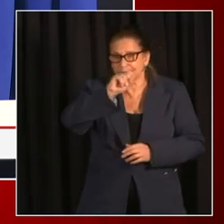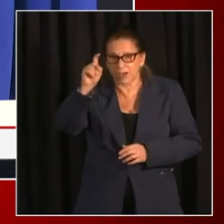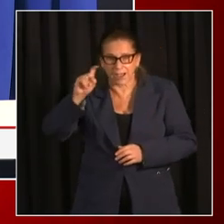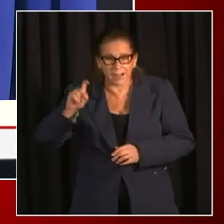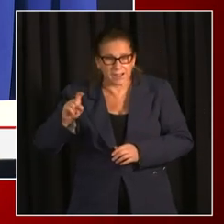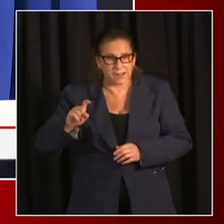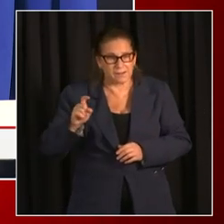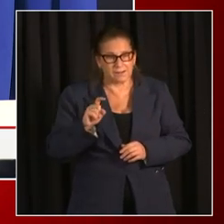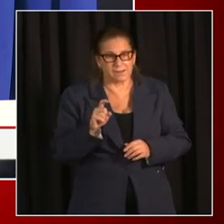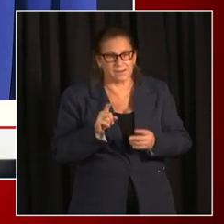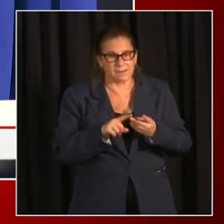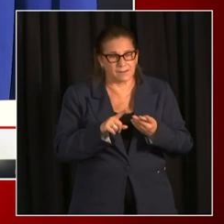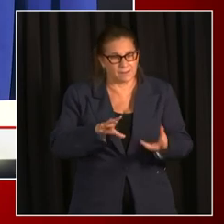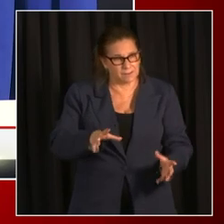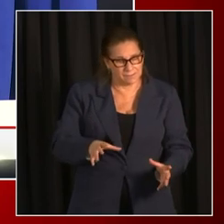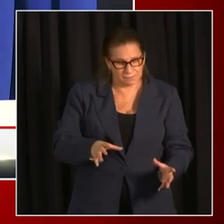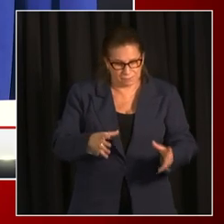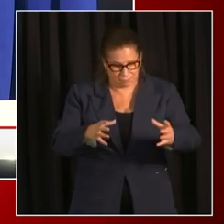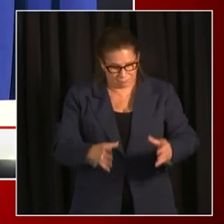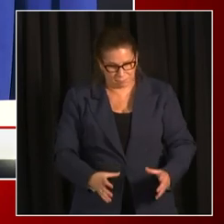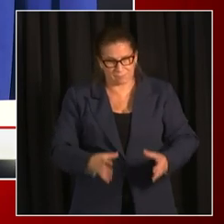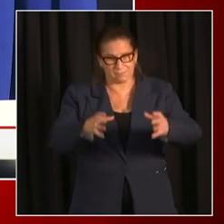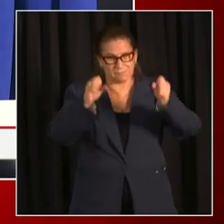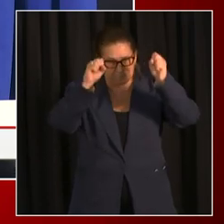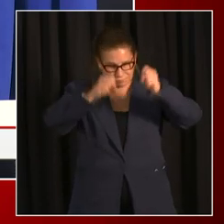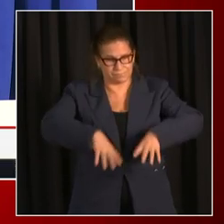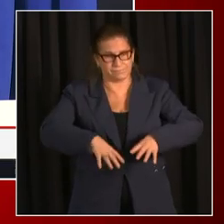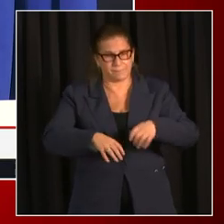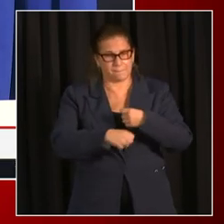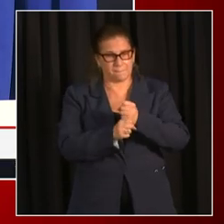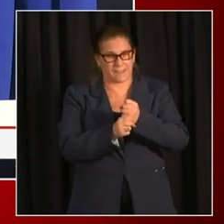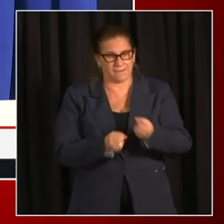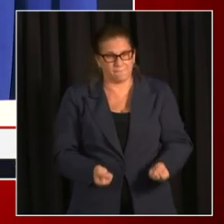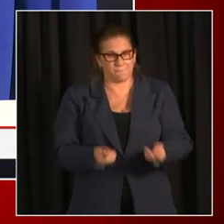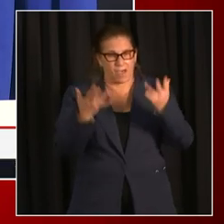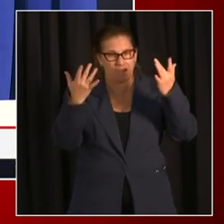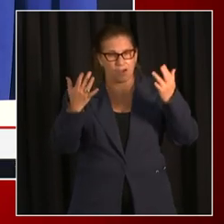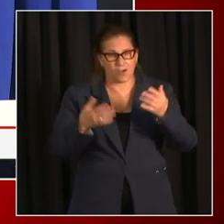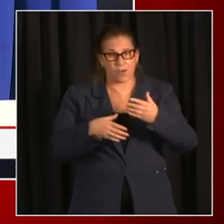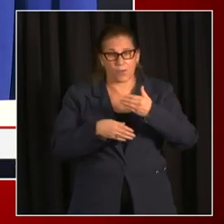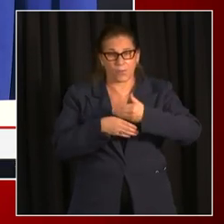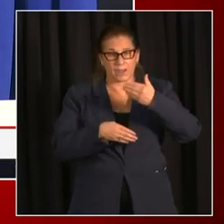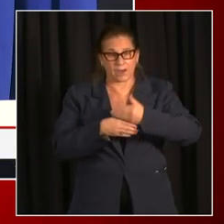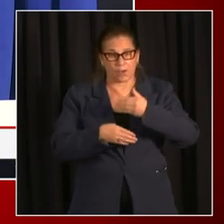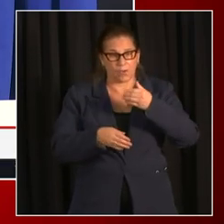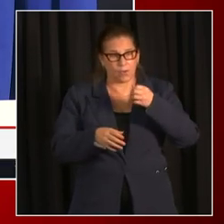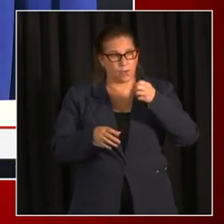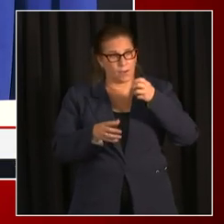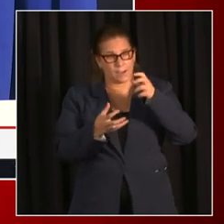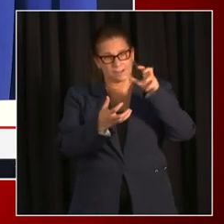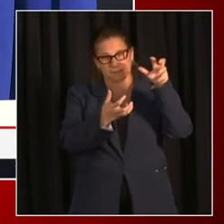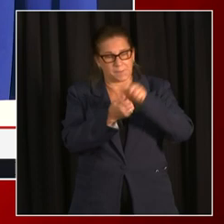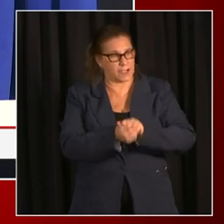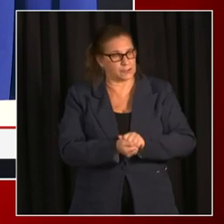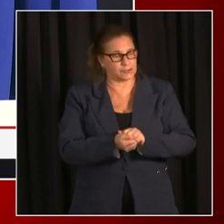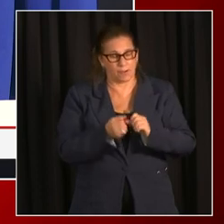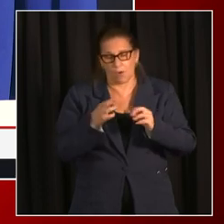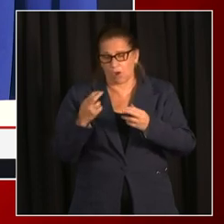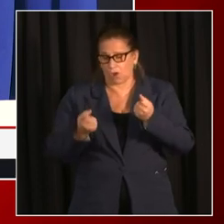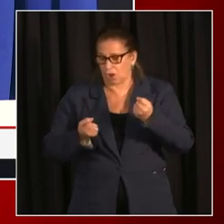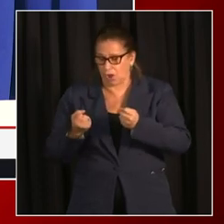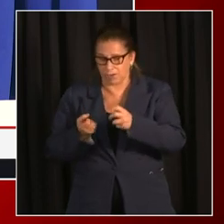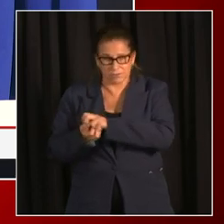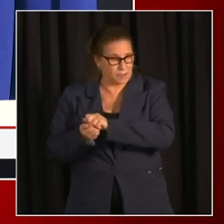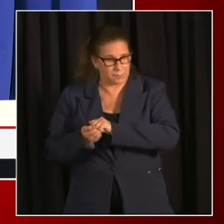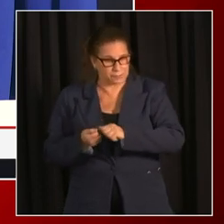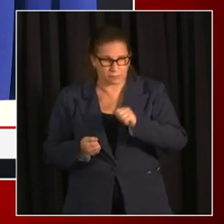on fire. This was not the rioting that we saw with retail windows busted out and cars set on fire. This was not